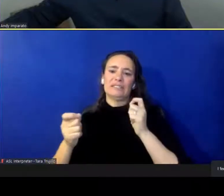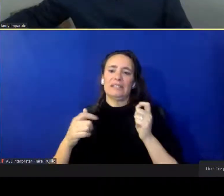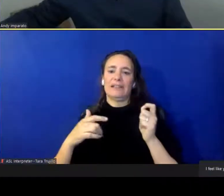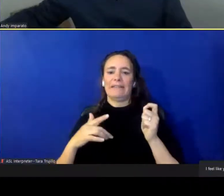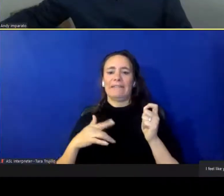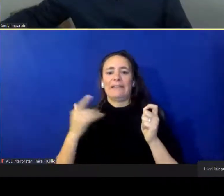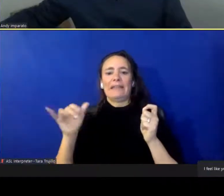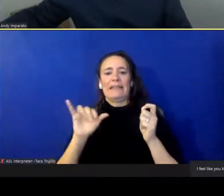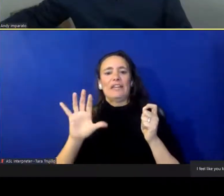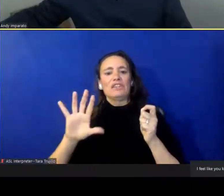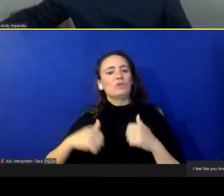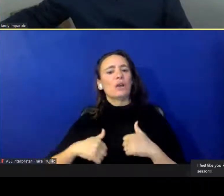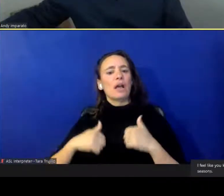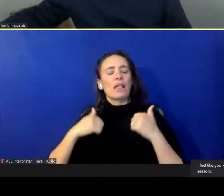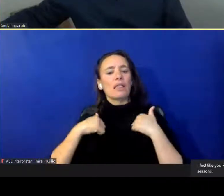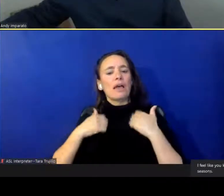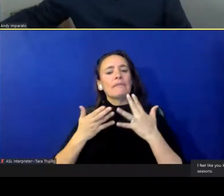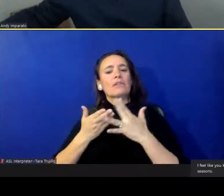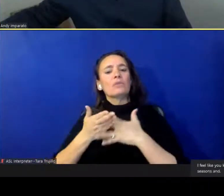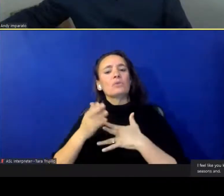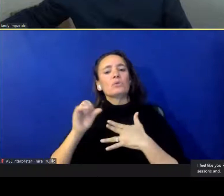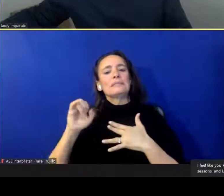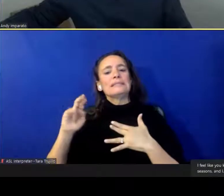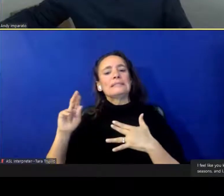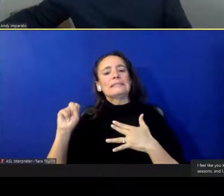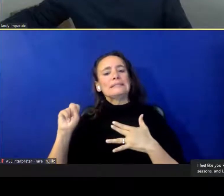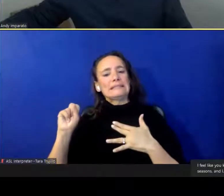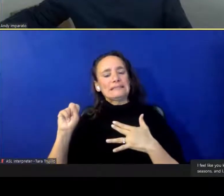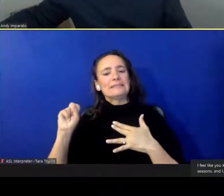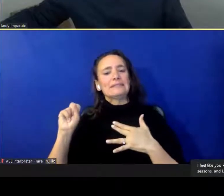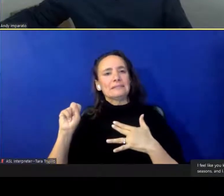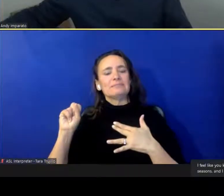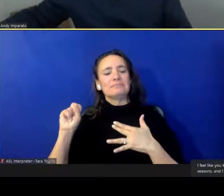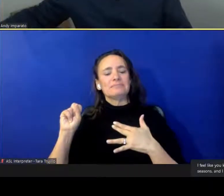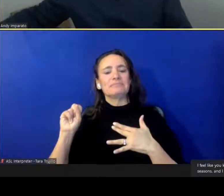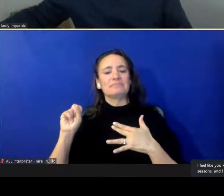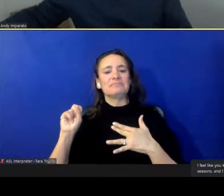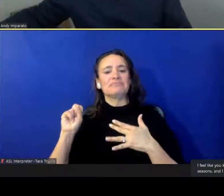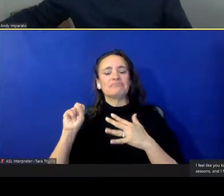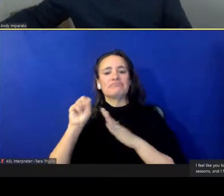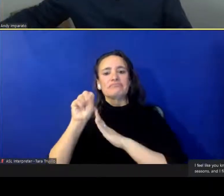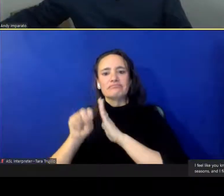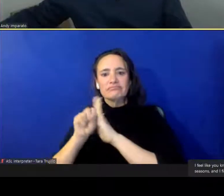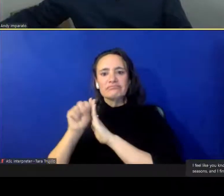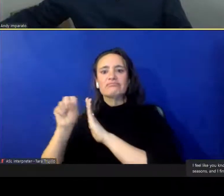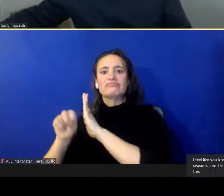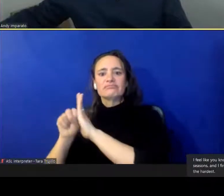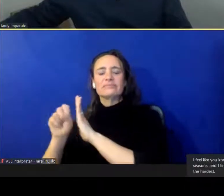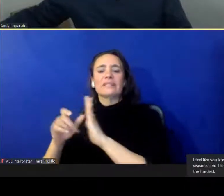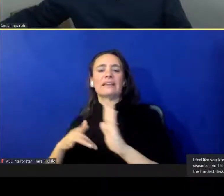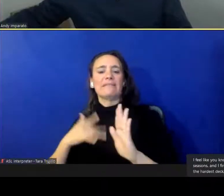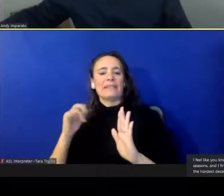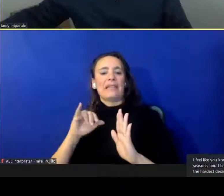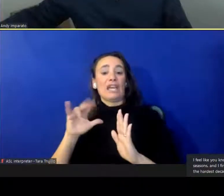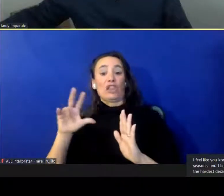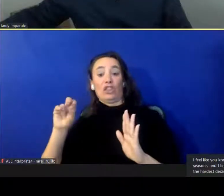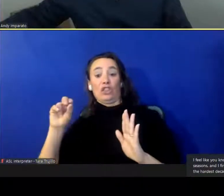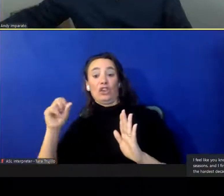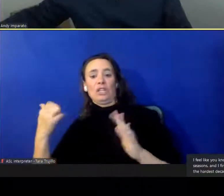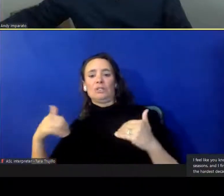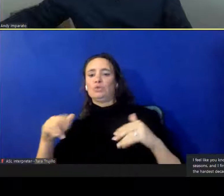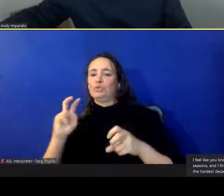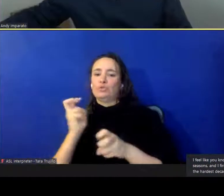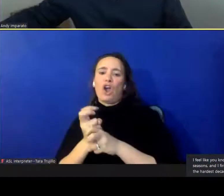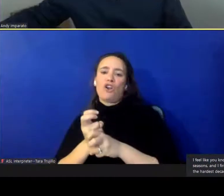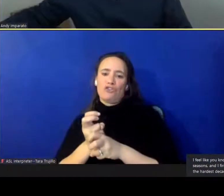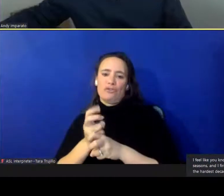life goes through seasons, and I firmly believe that your 30s is the hardest decade for a lot of people,